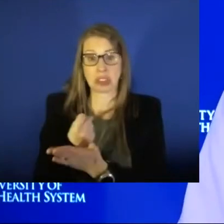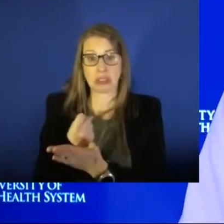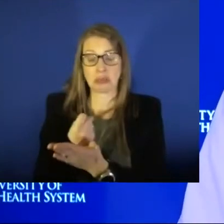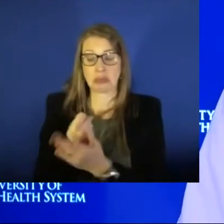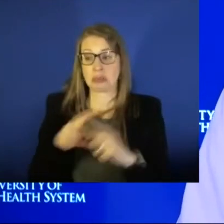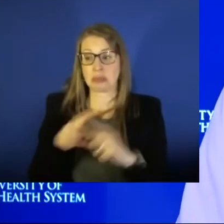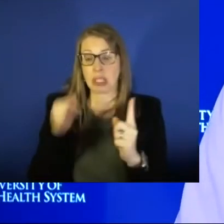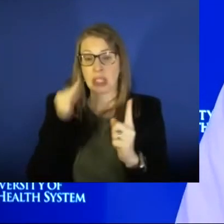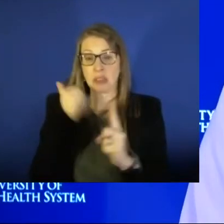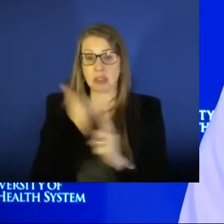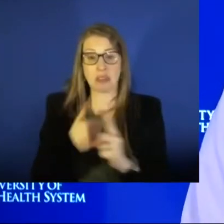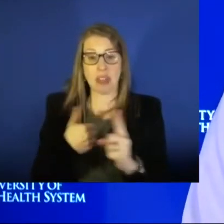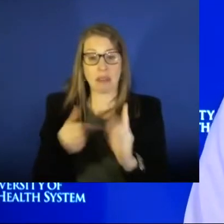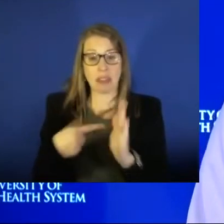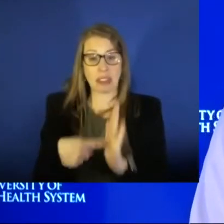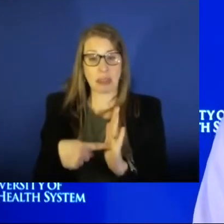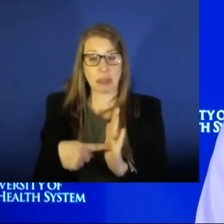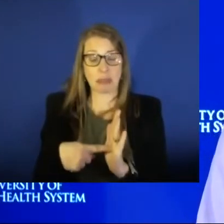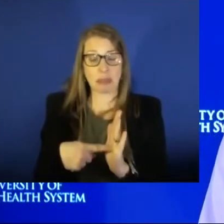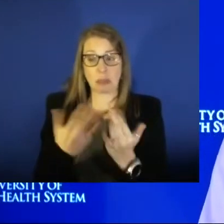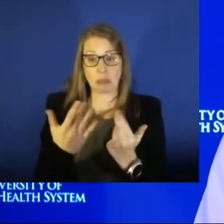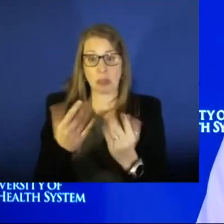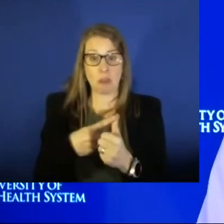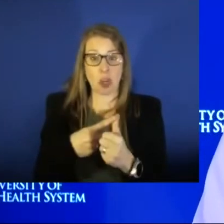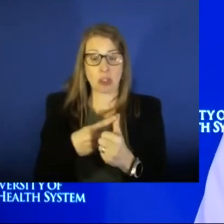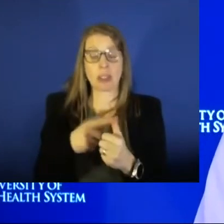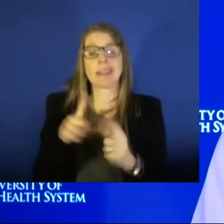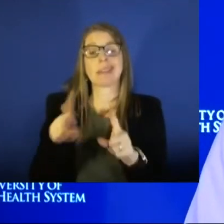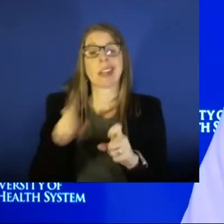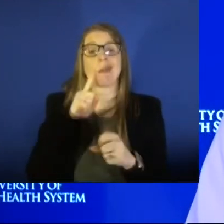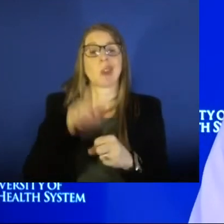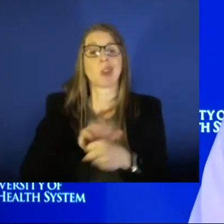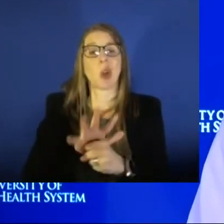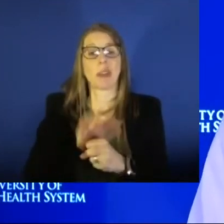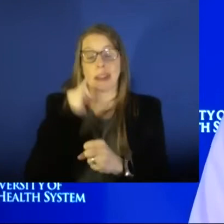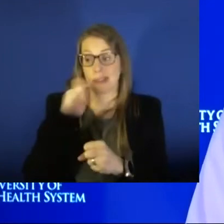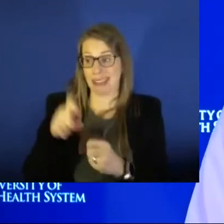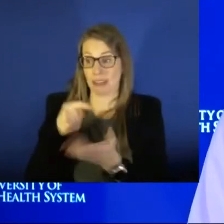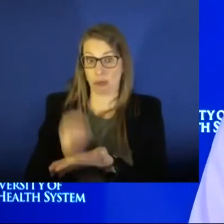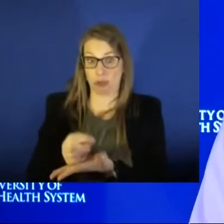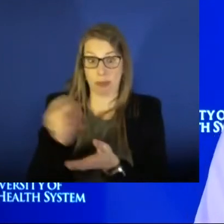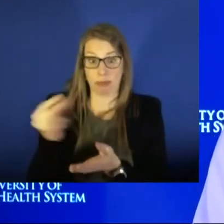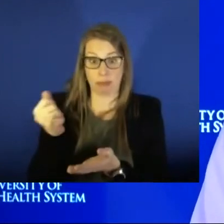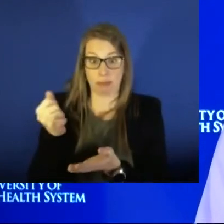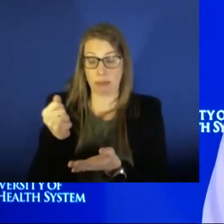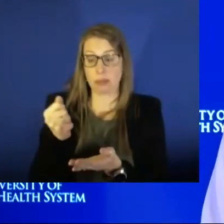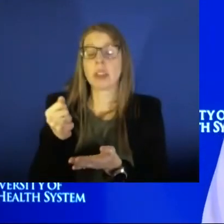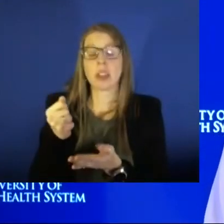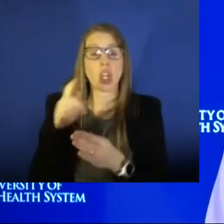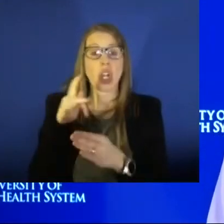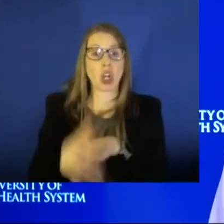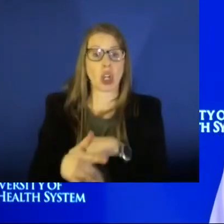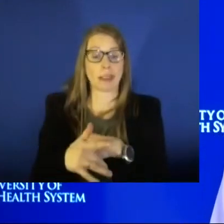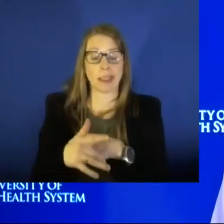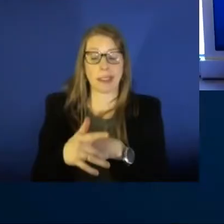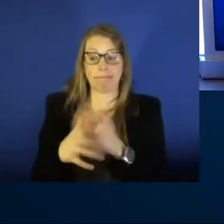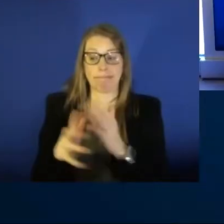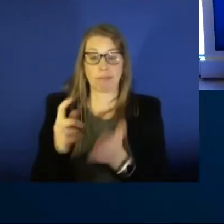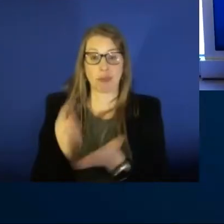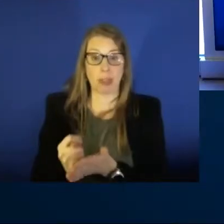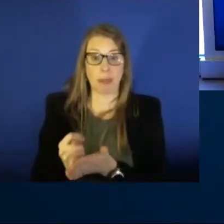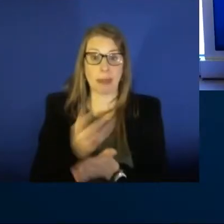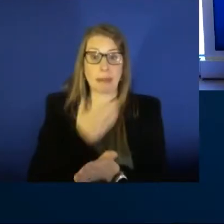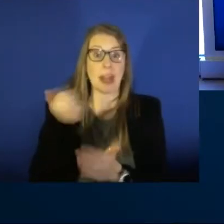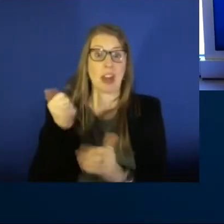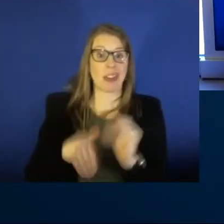I think the first thing you should do is definitely test for COVID. That way, if you need treatment, instituting that earlier is always much better. Dr. Stites, I'm going to get